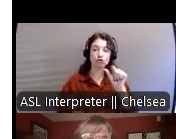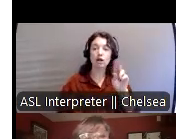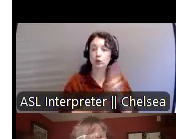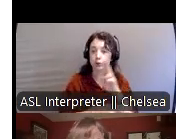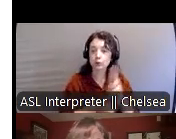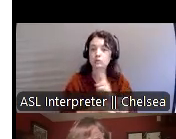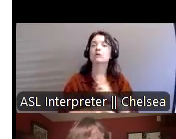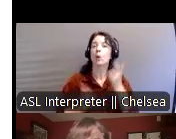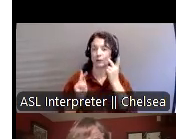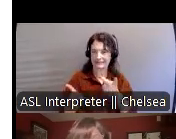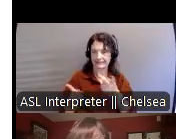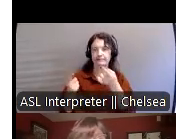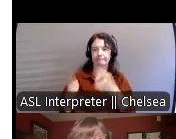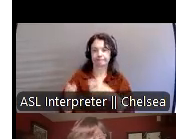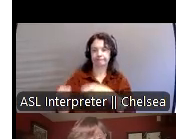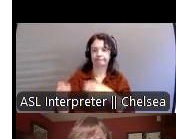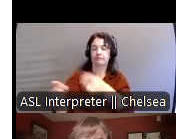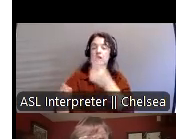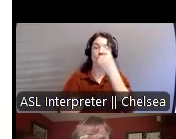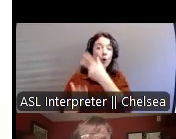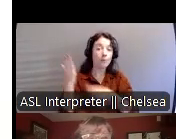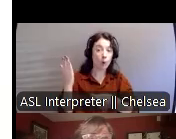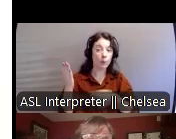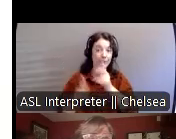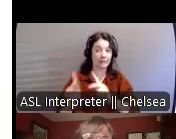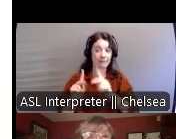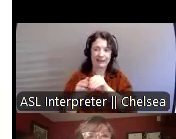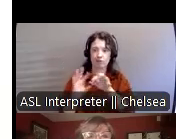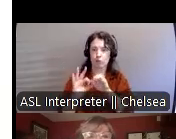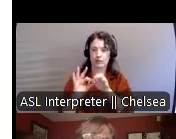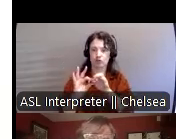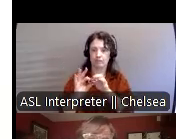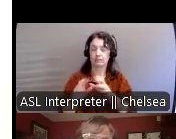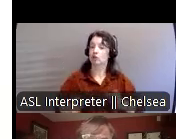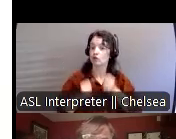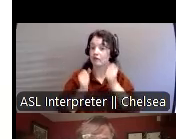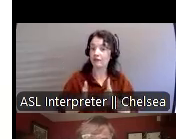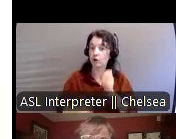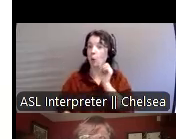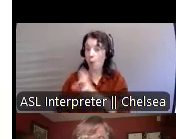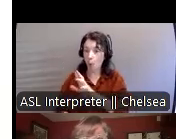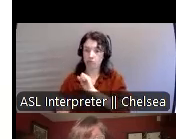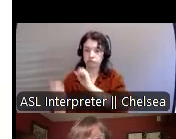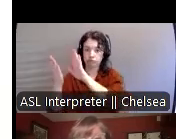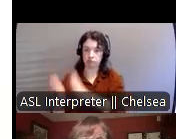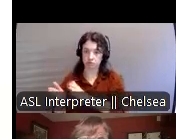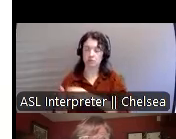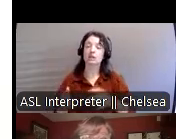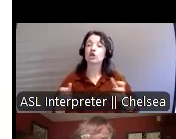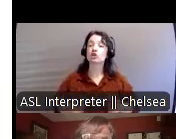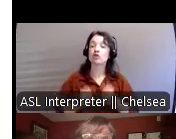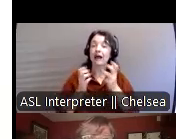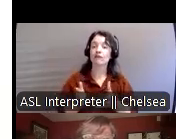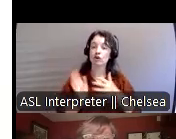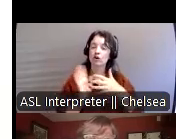survivors and perpetrators. Under survivor vulnerability, as frontline